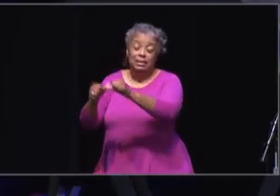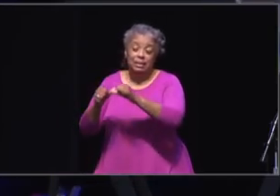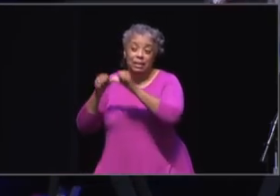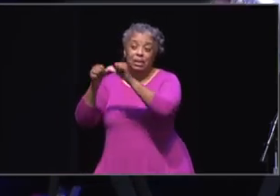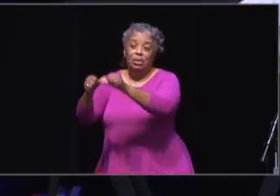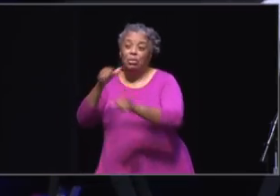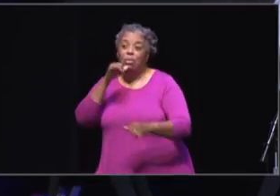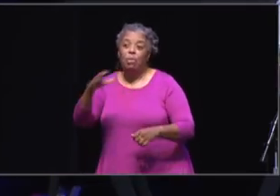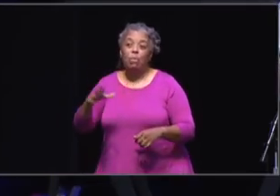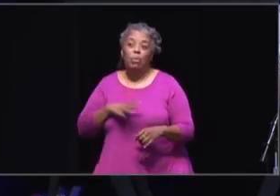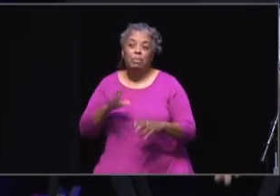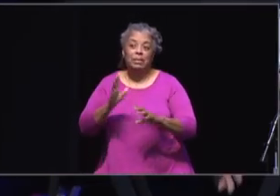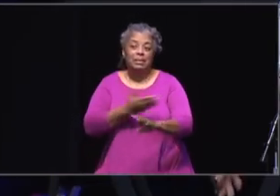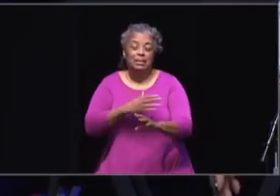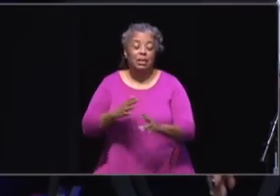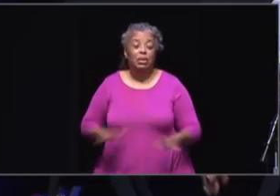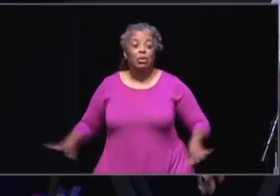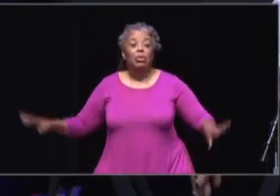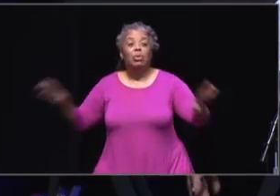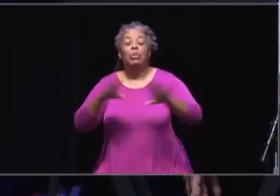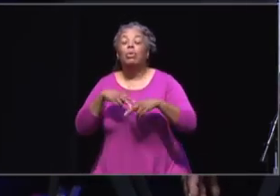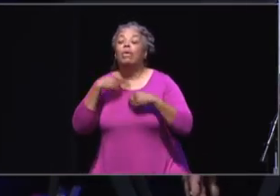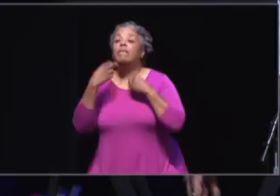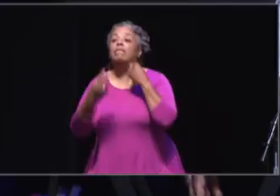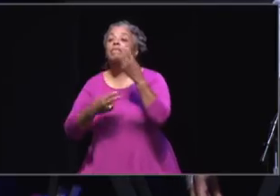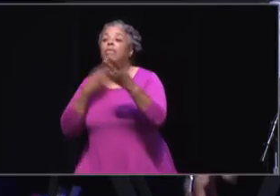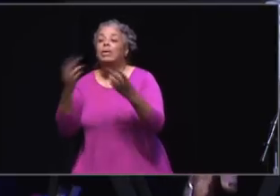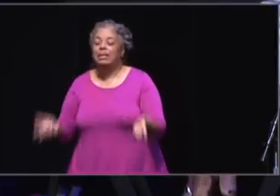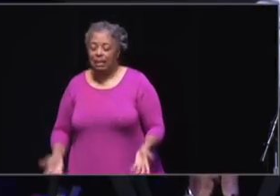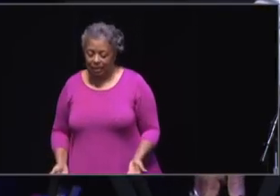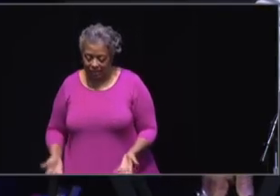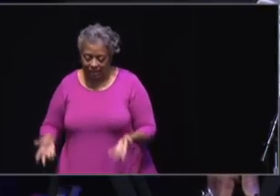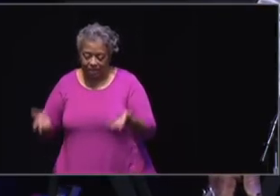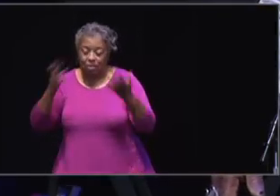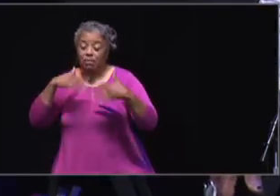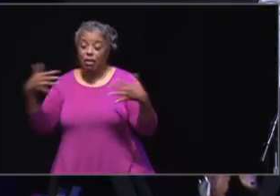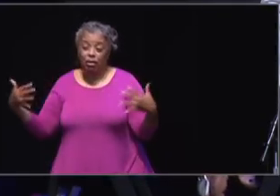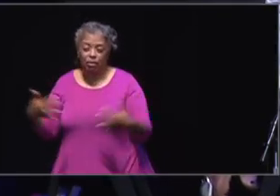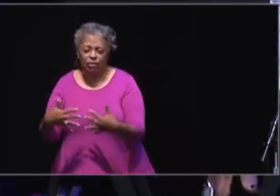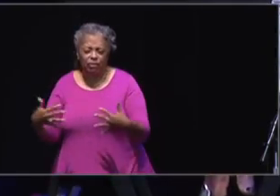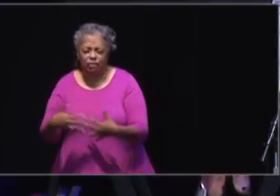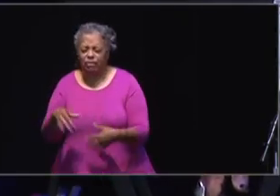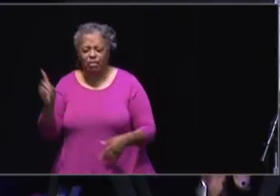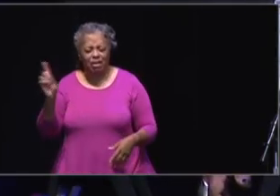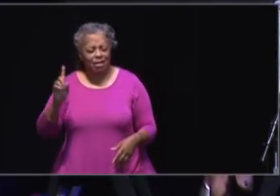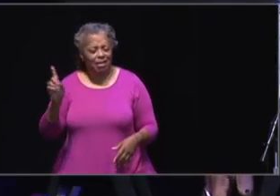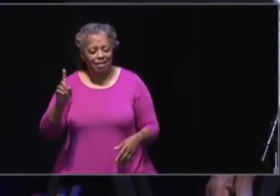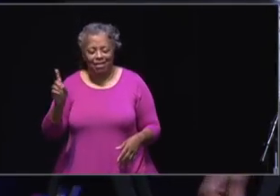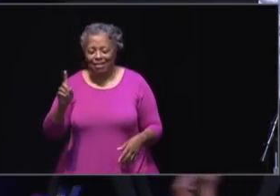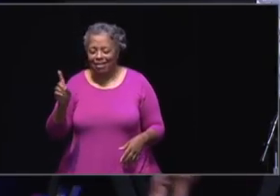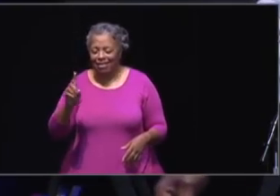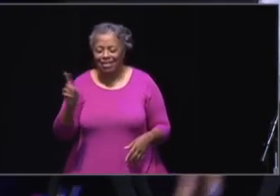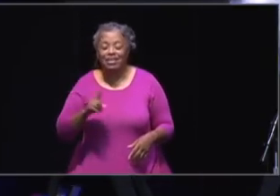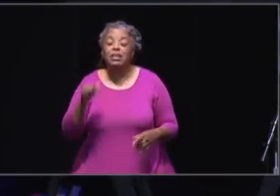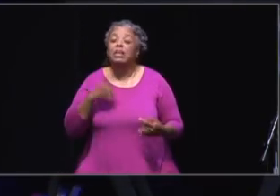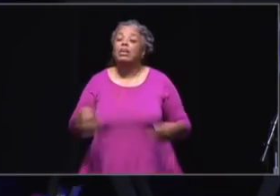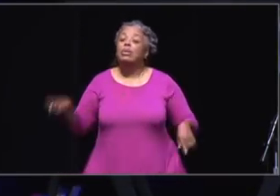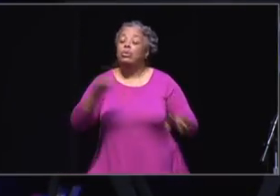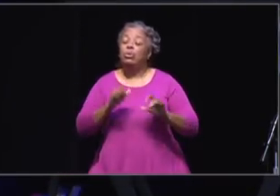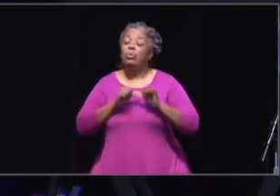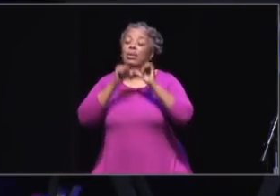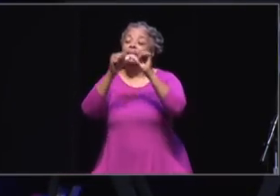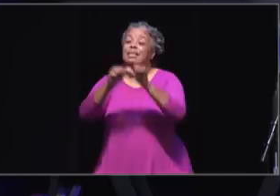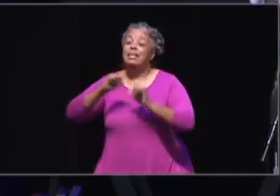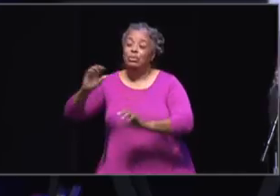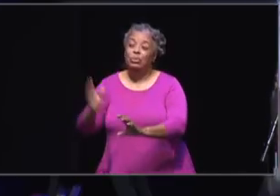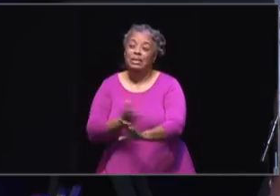come down. Lift up your voice, lift up your voice. Don't be afraid, don't be afraid, won't you?